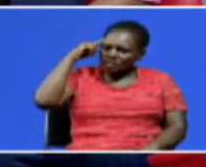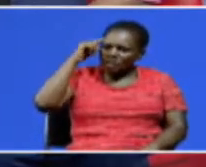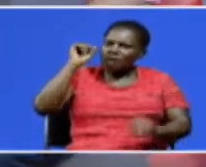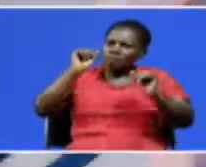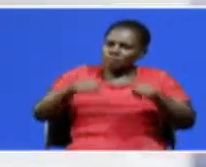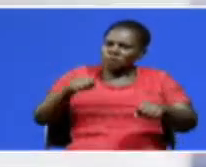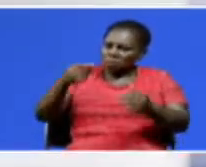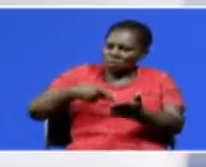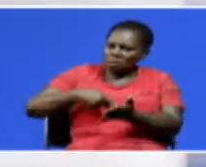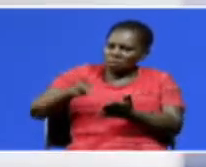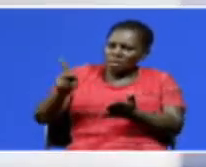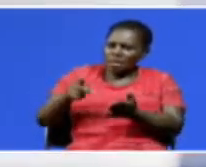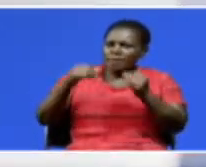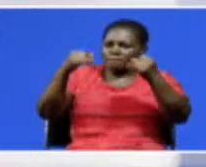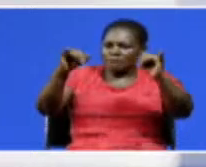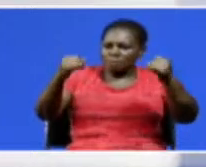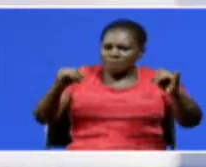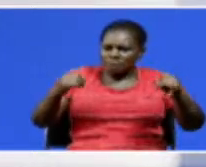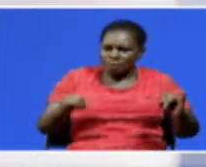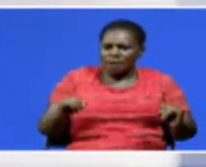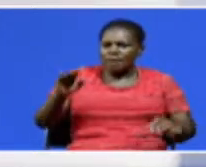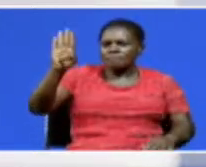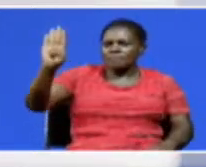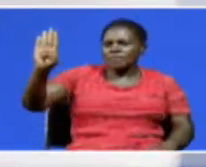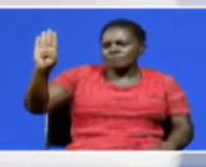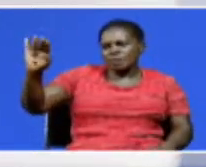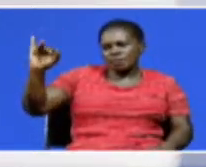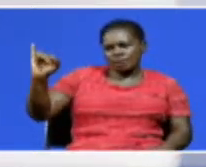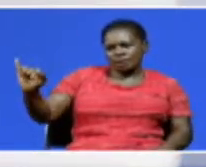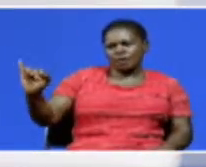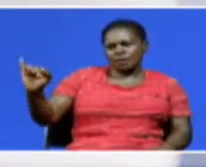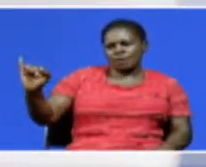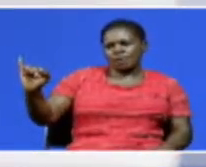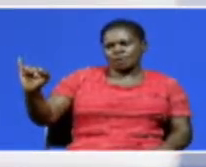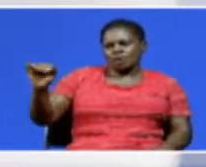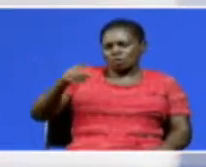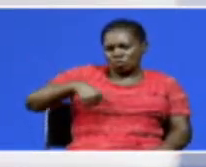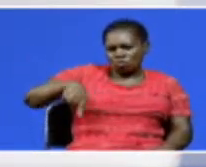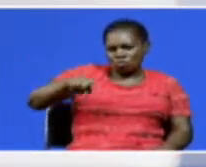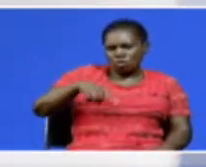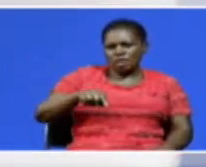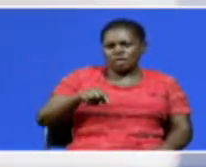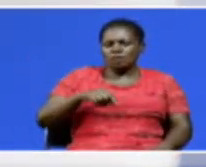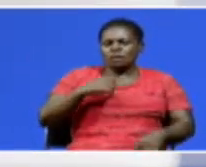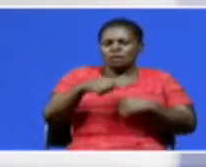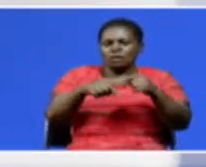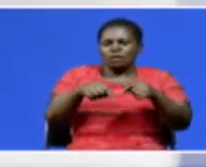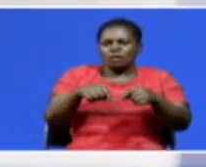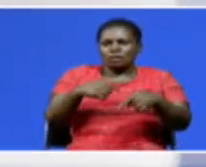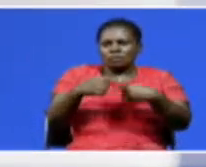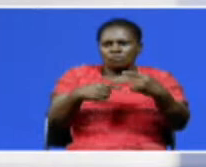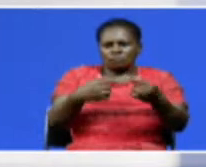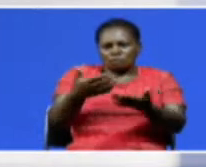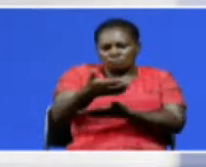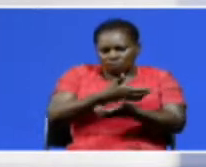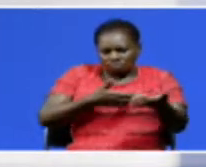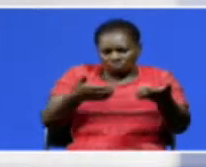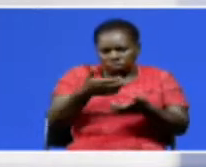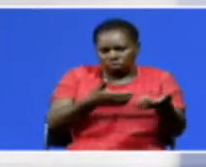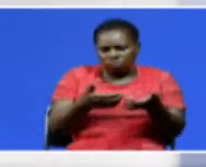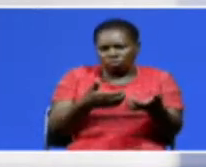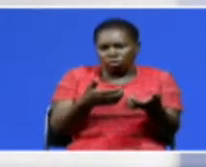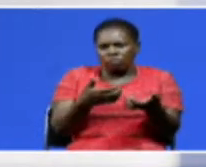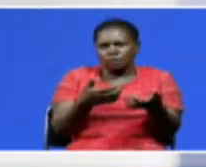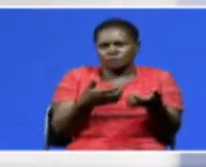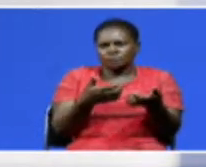can afford the cost of implementing the BBI? Even as we urge you to continue with your interactions and